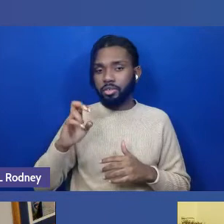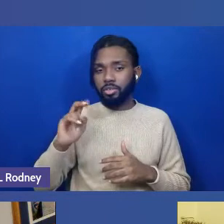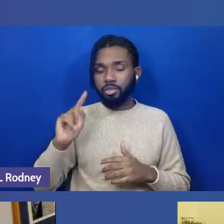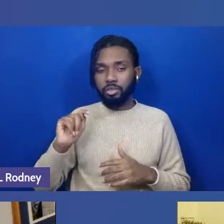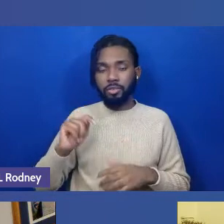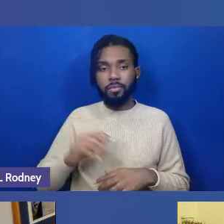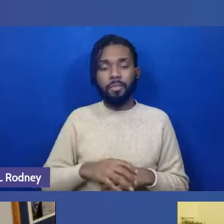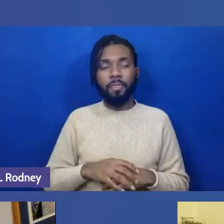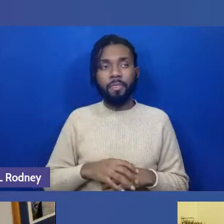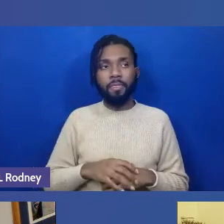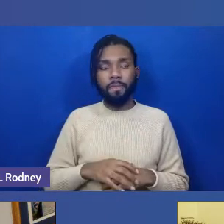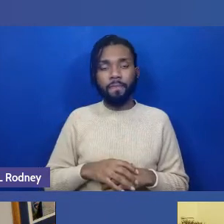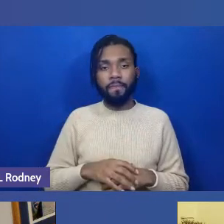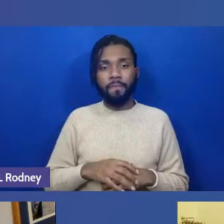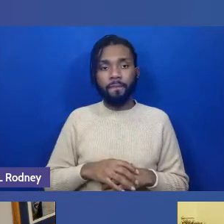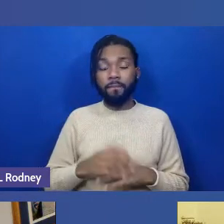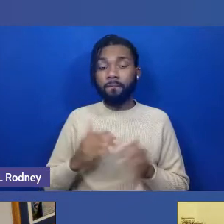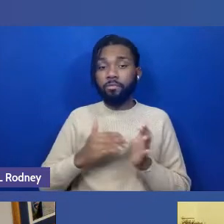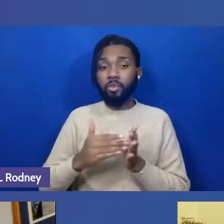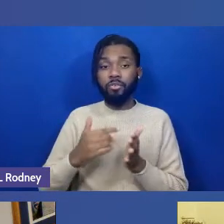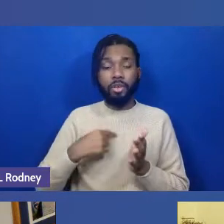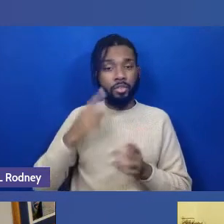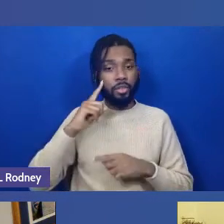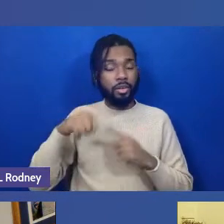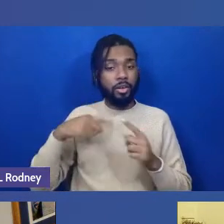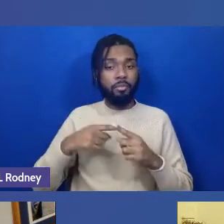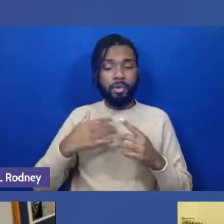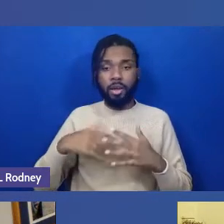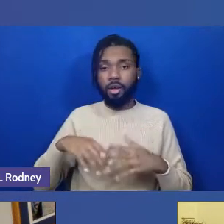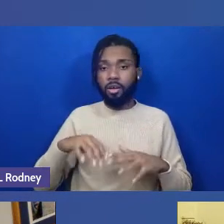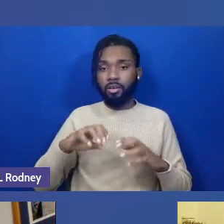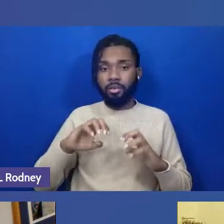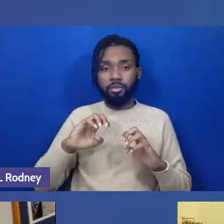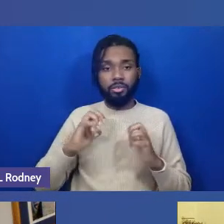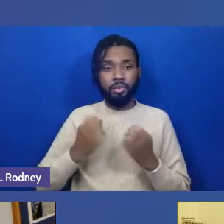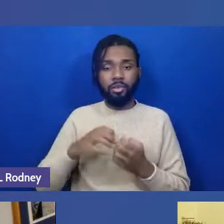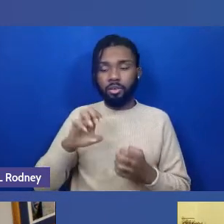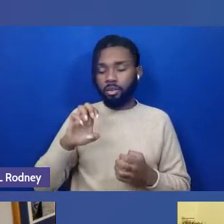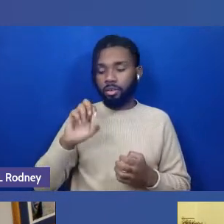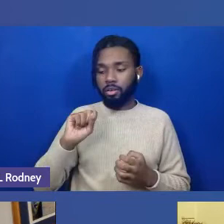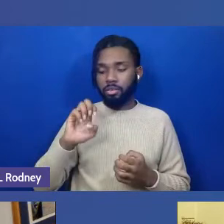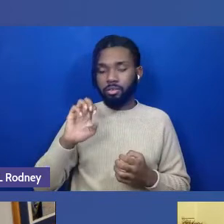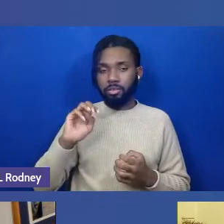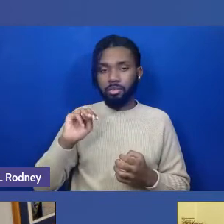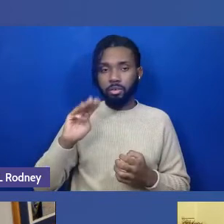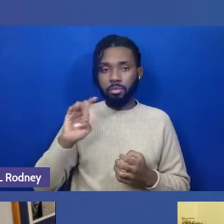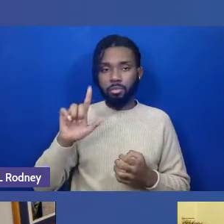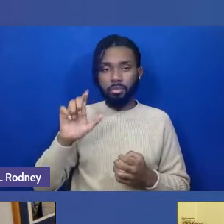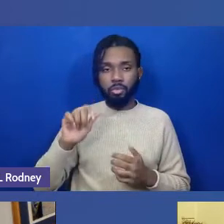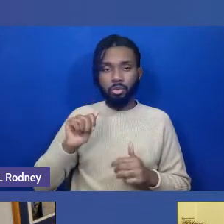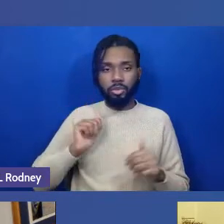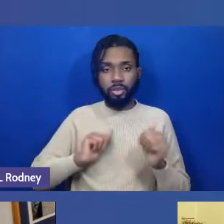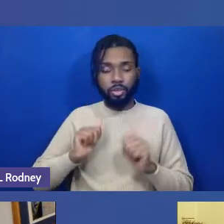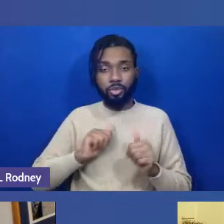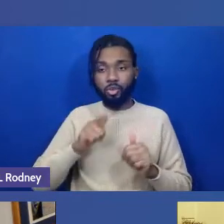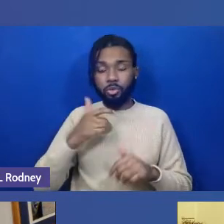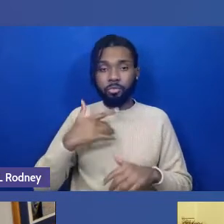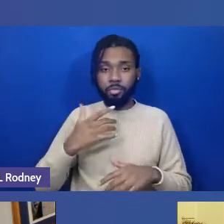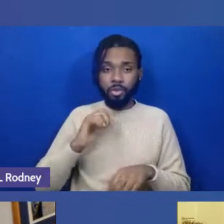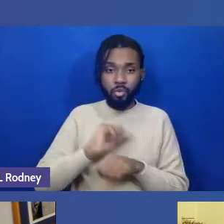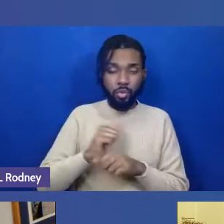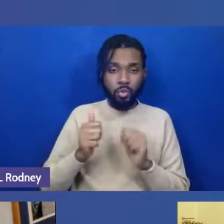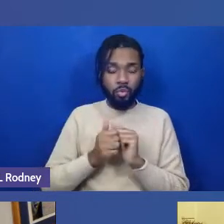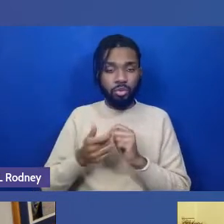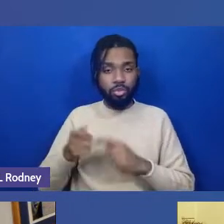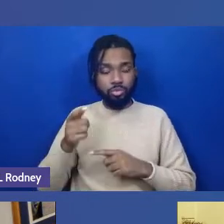I often, think about the network of ensemble theaters and a lot of those ensemble theaters who are working with each other and doing exchange, presenting